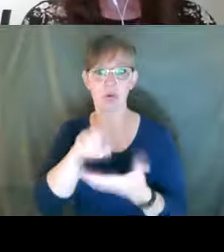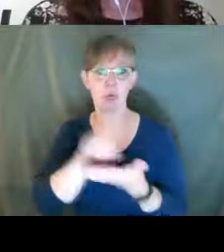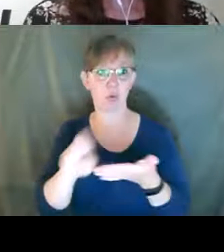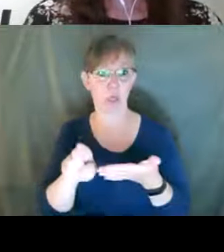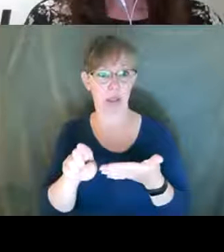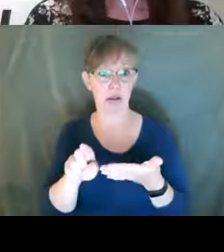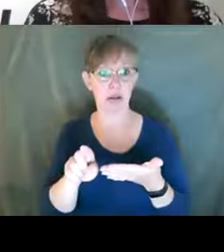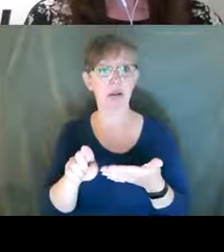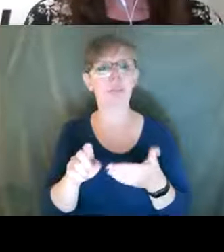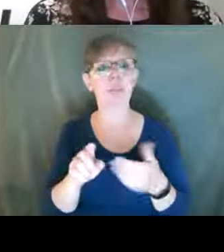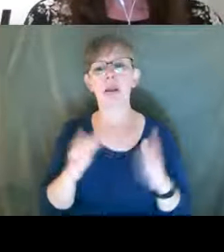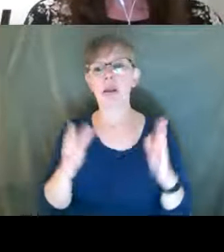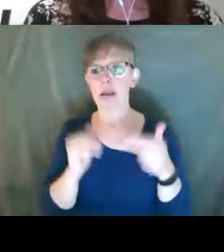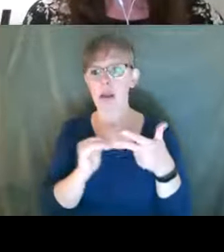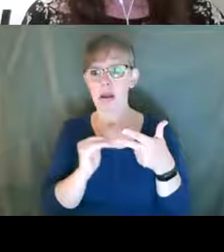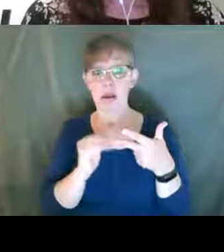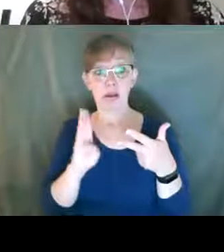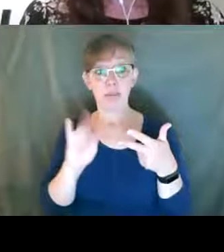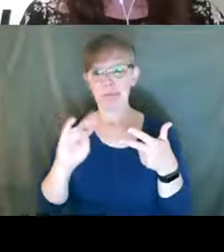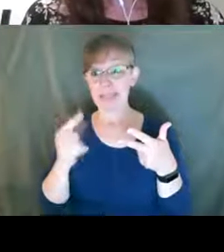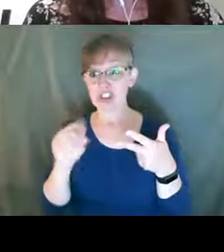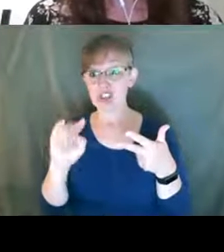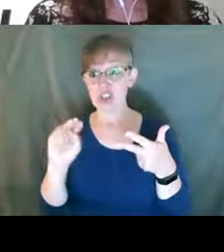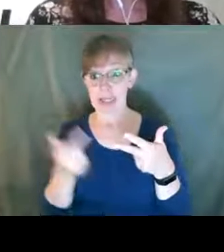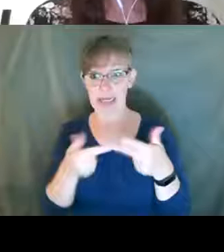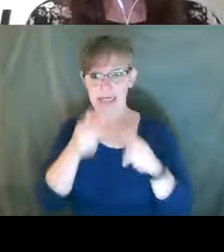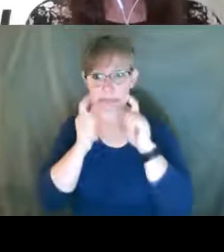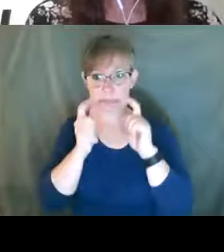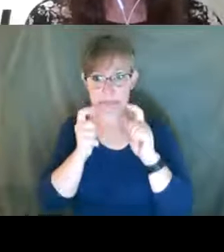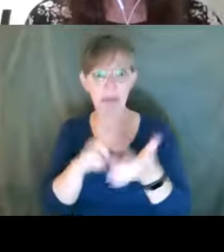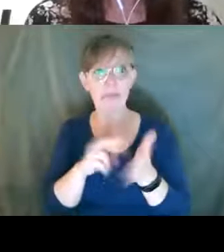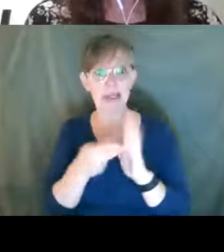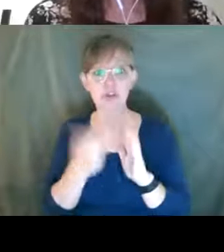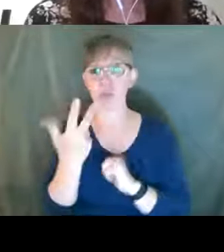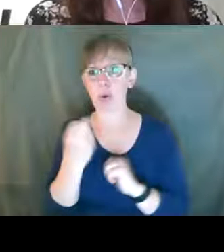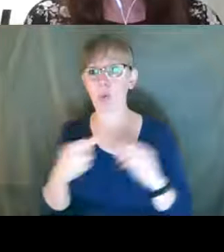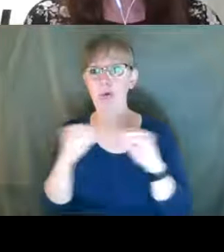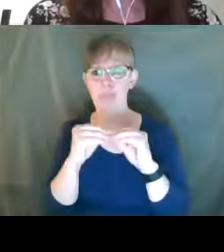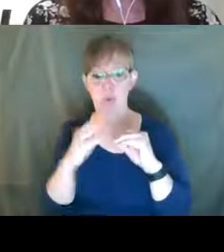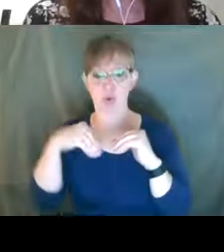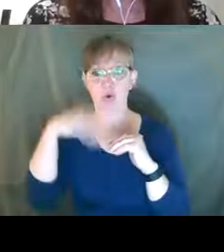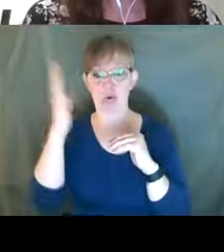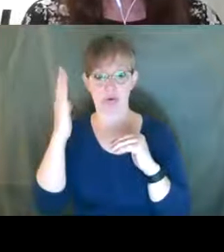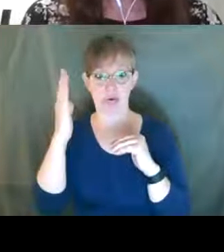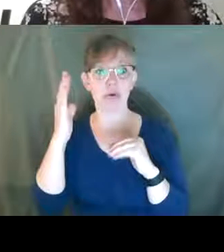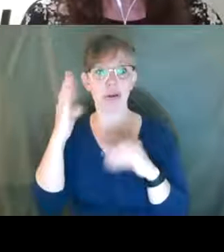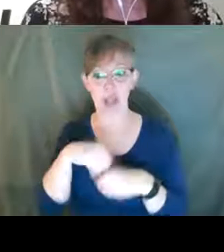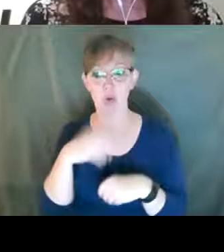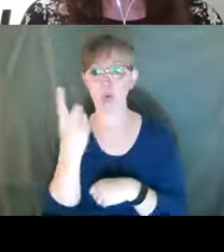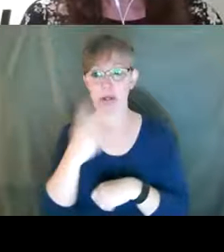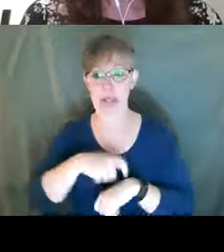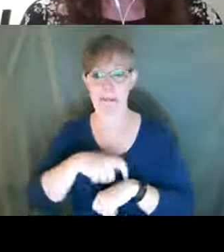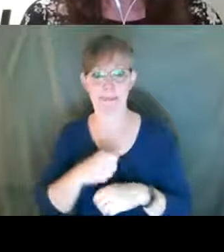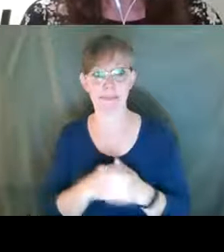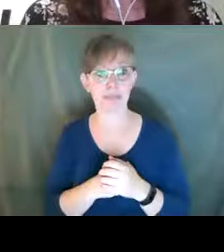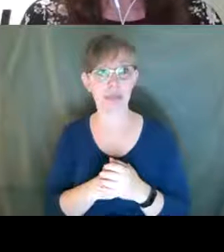So older adults who drink at all while taking certain medications, such as opiates or sedatives, or who